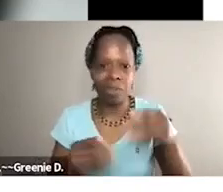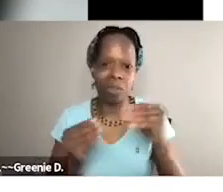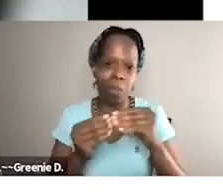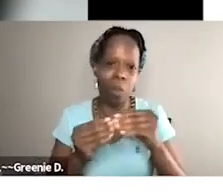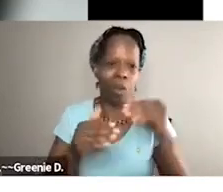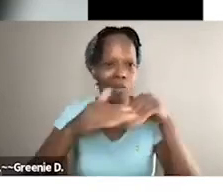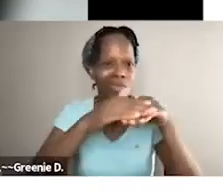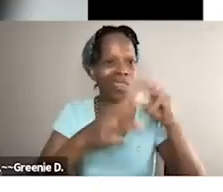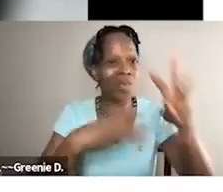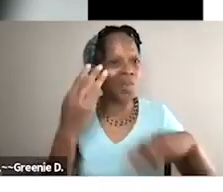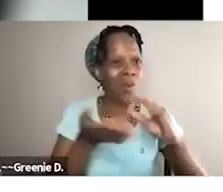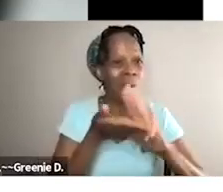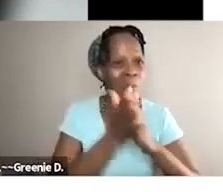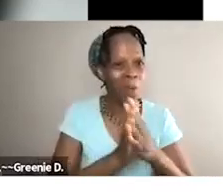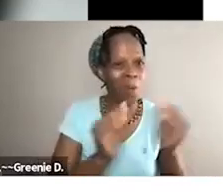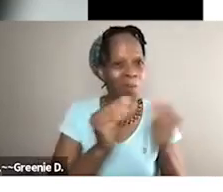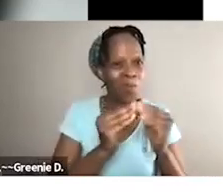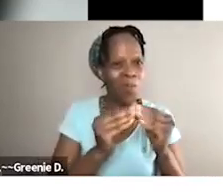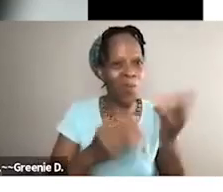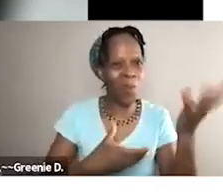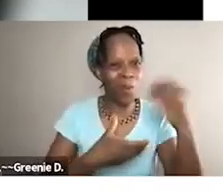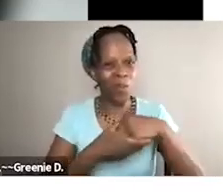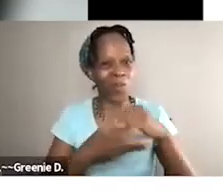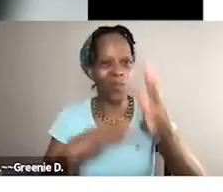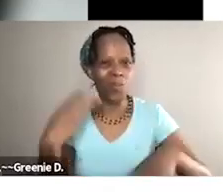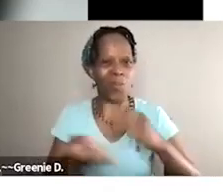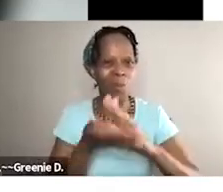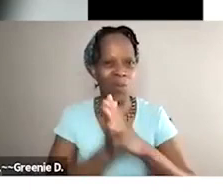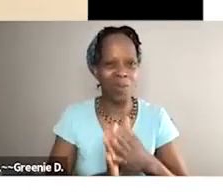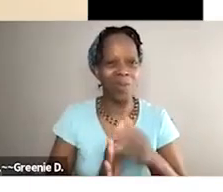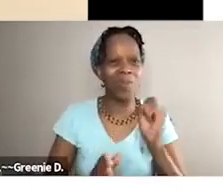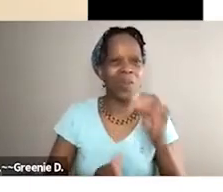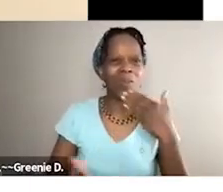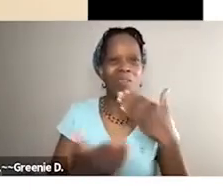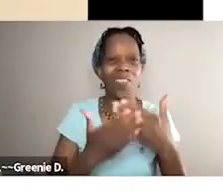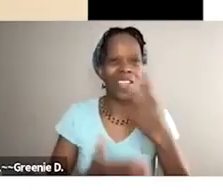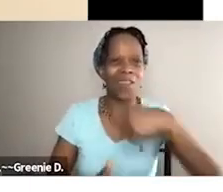world becomes, the more inclusive the world becomes. So thanks, everyone. Absolutely. Thank